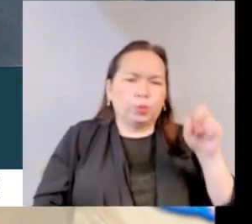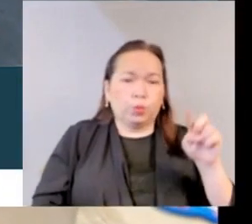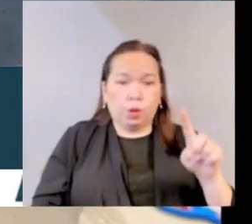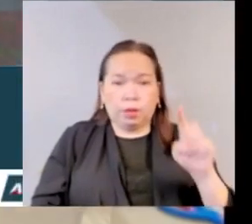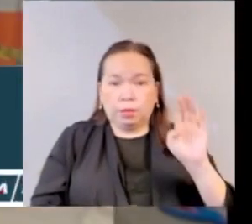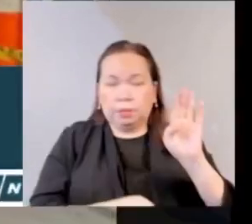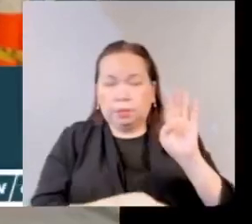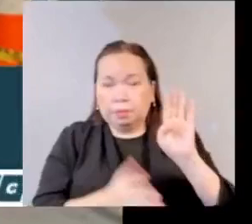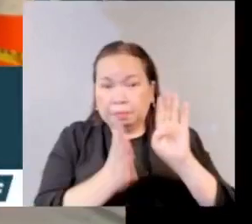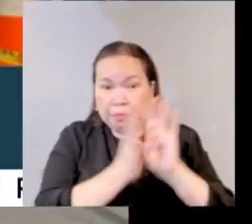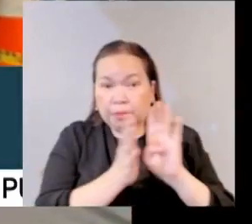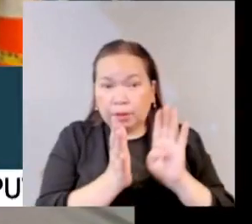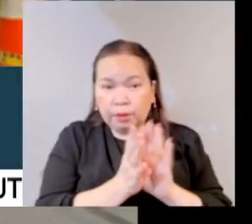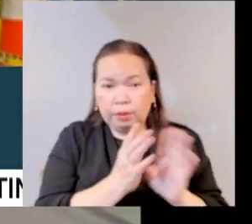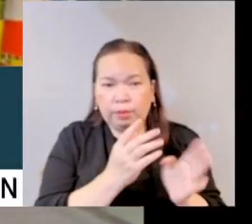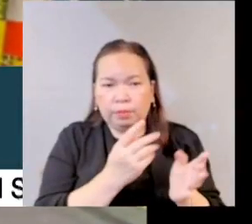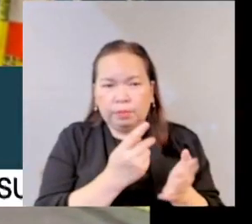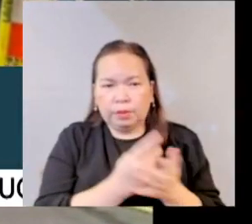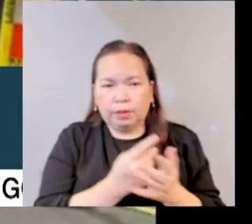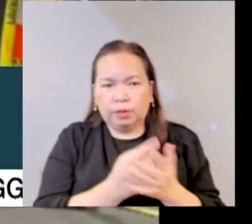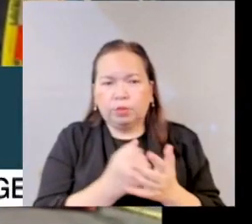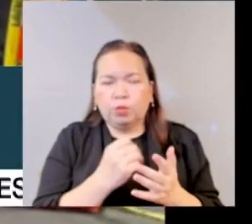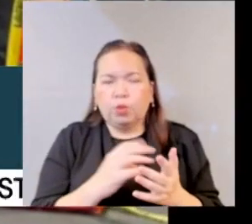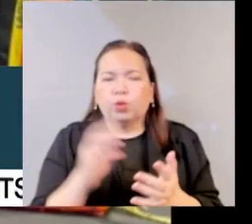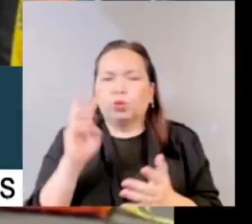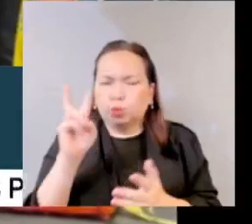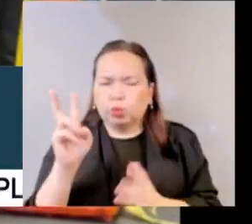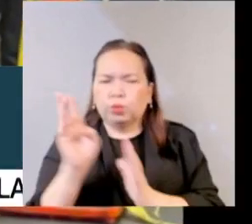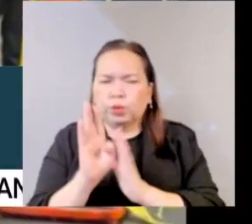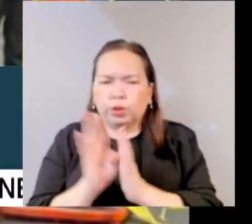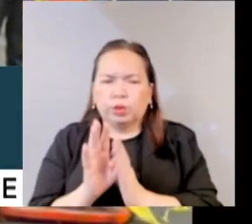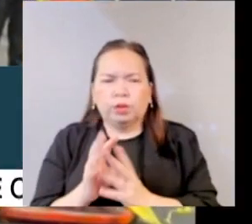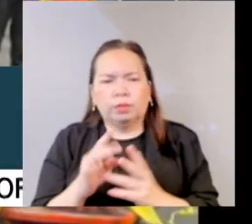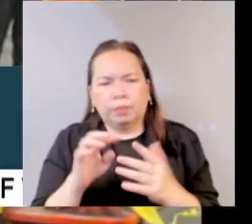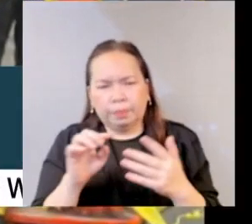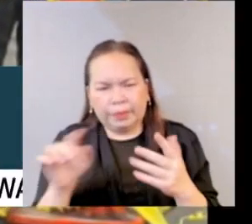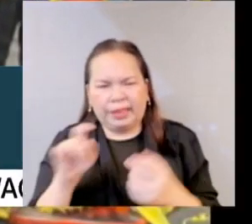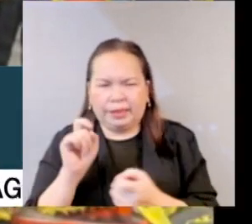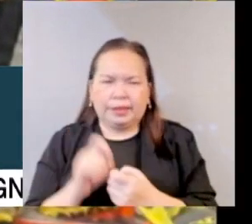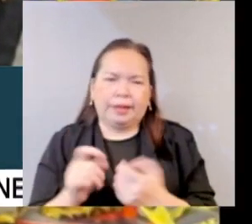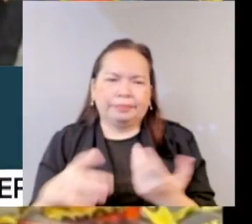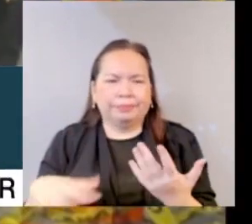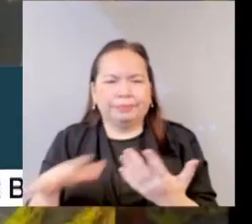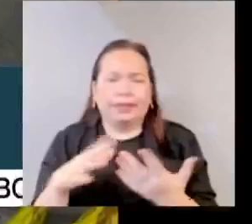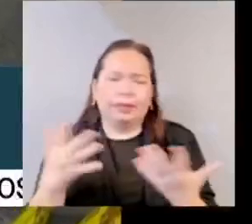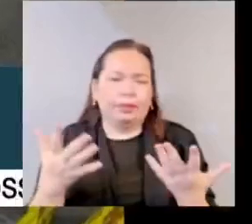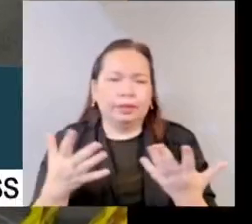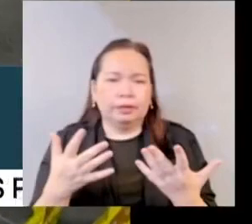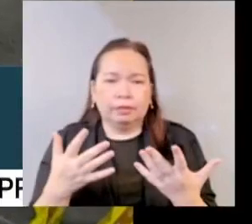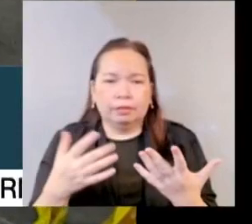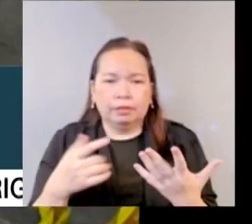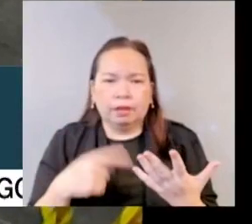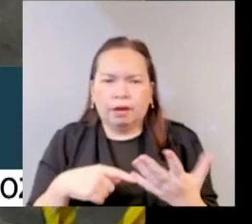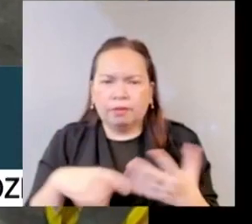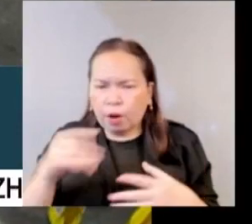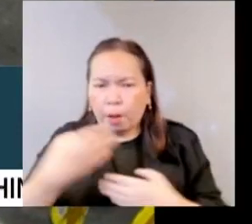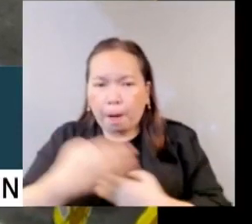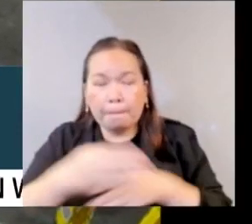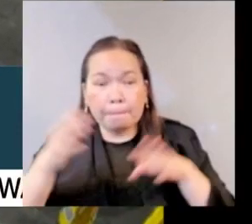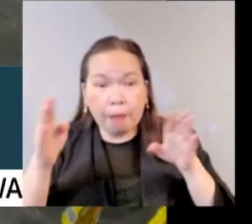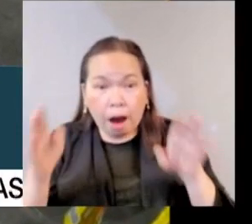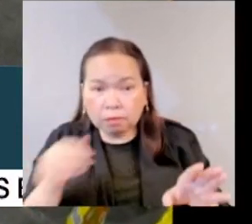2,197,651,200 pesos. They are found inside boxes and individually they are wrapped in carbon paper and aluminum foil. Authorities are